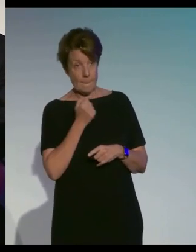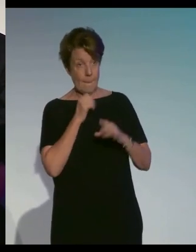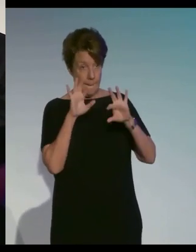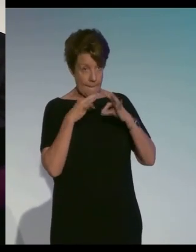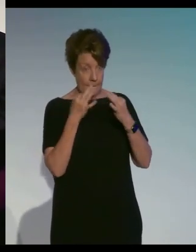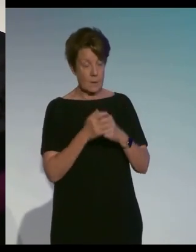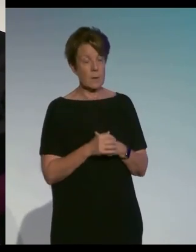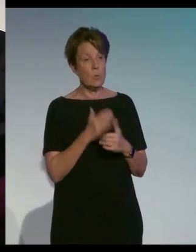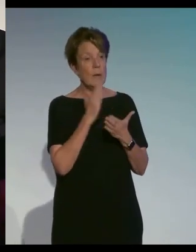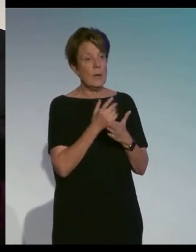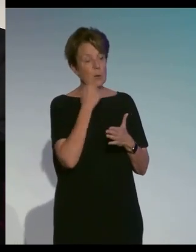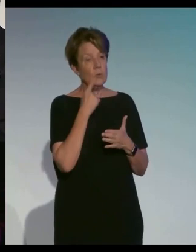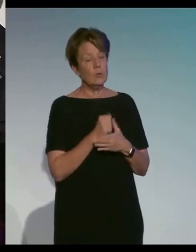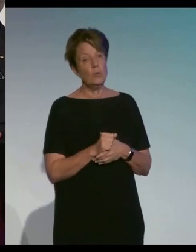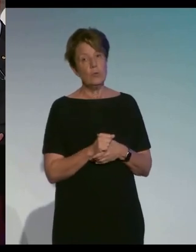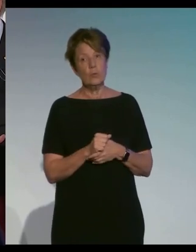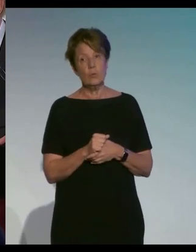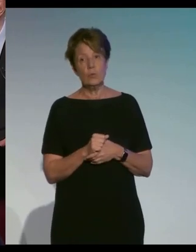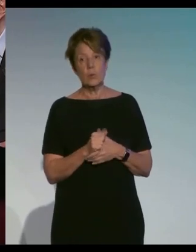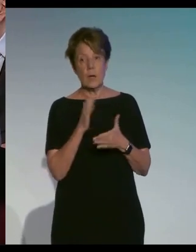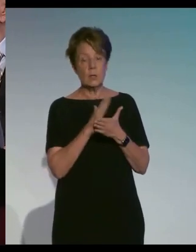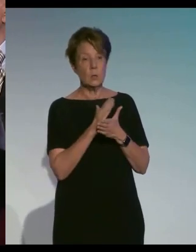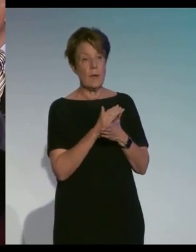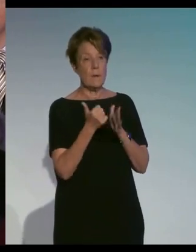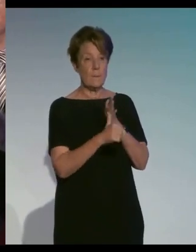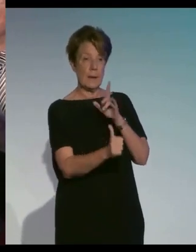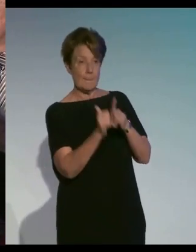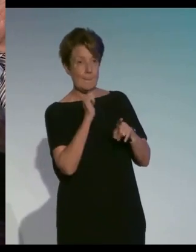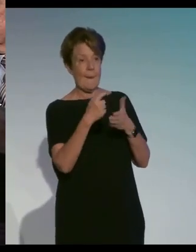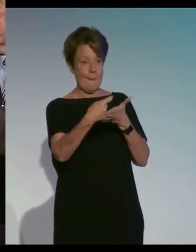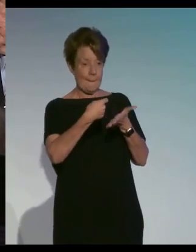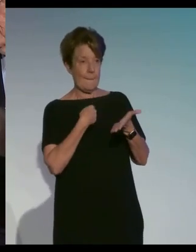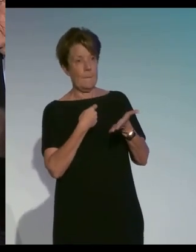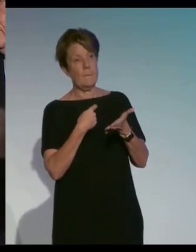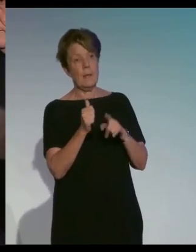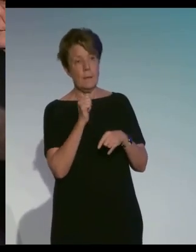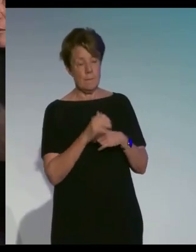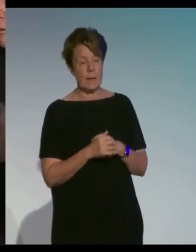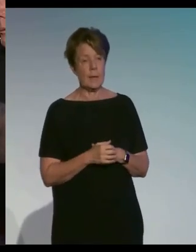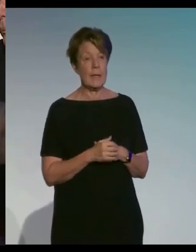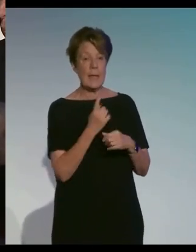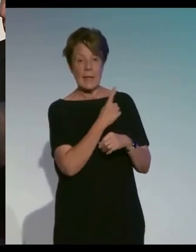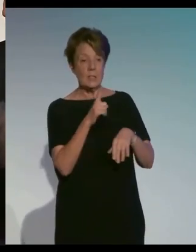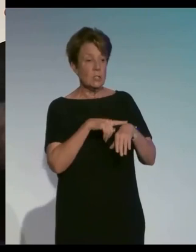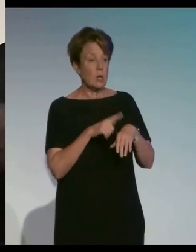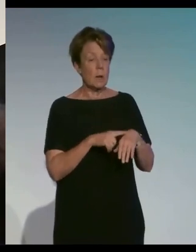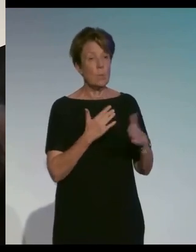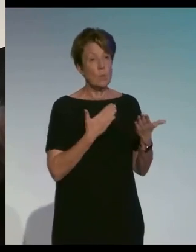to get decriminalized way back, you know, and each time they are recommended